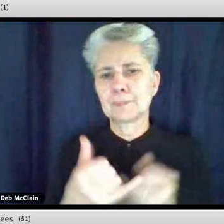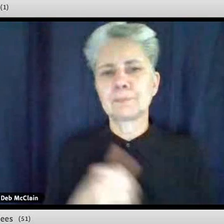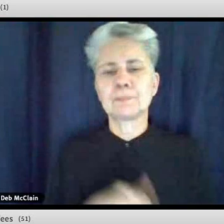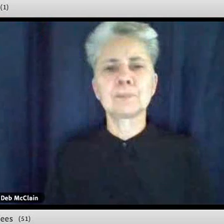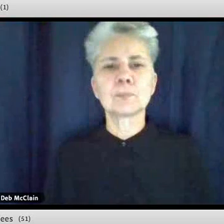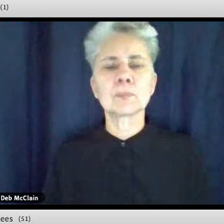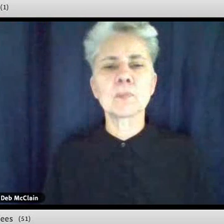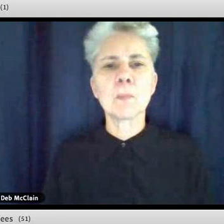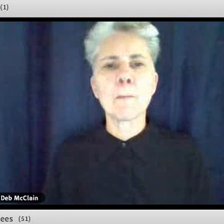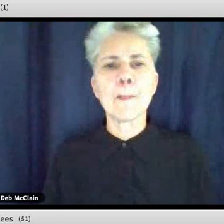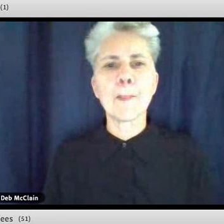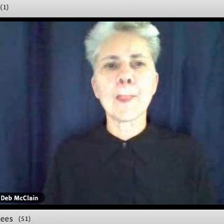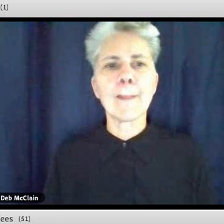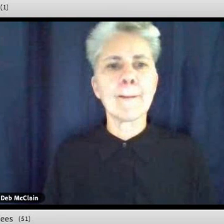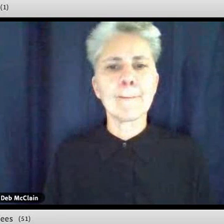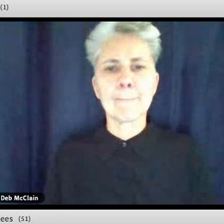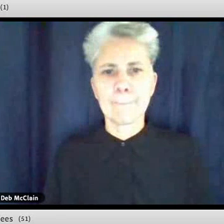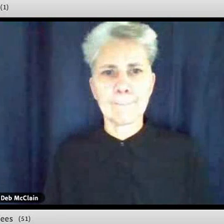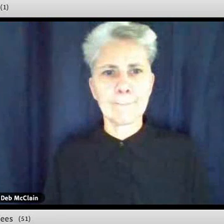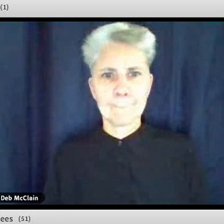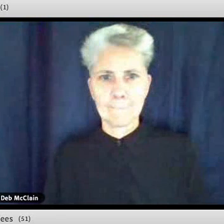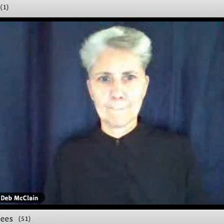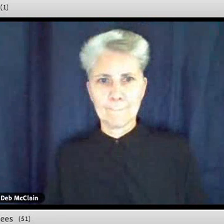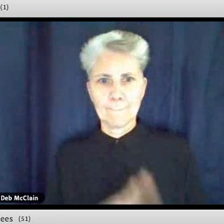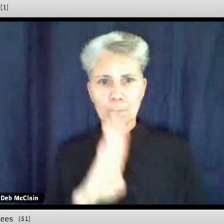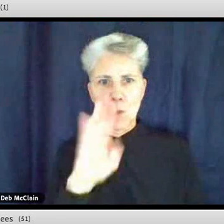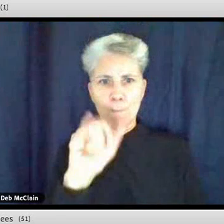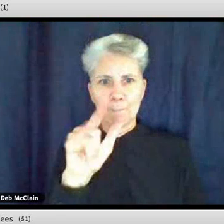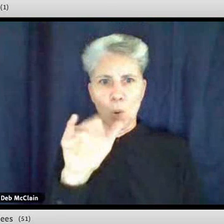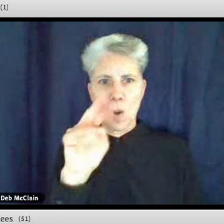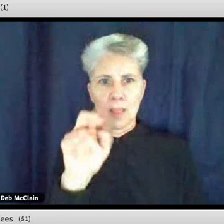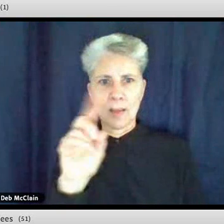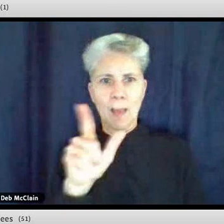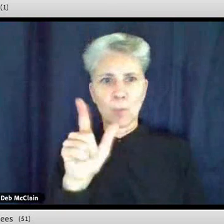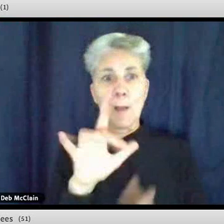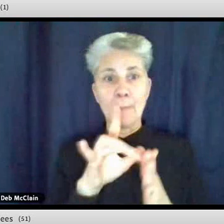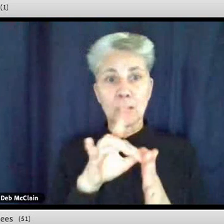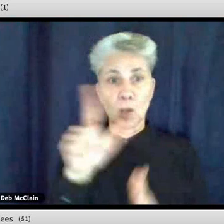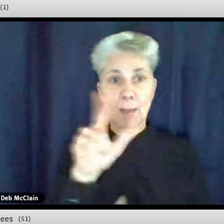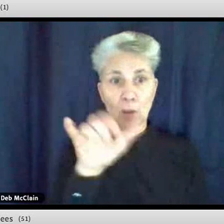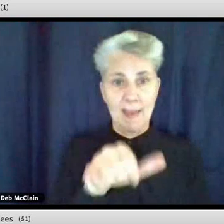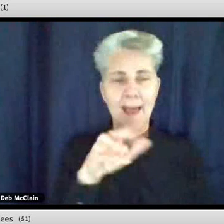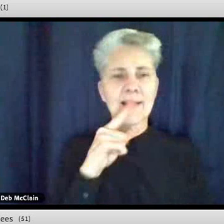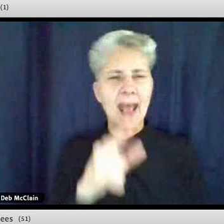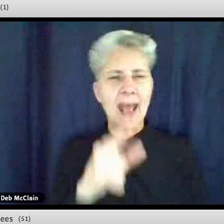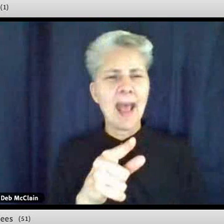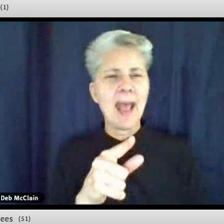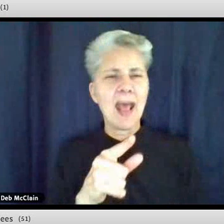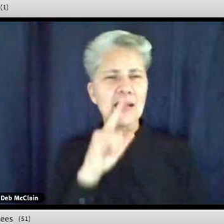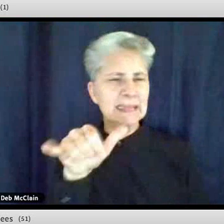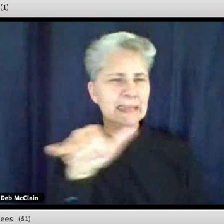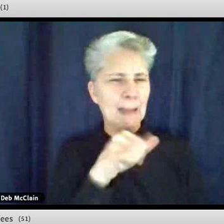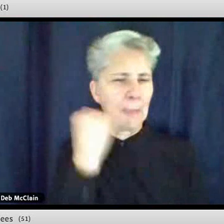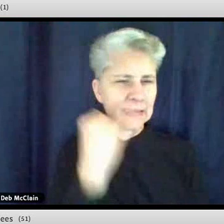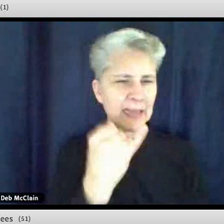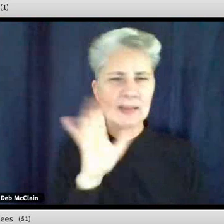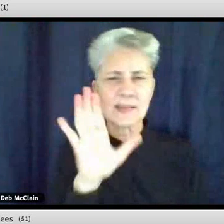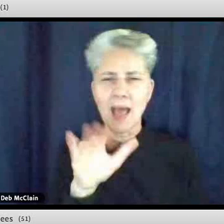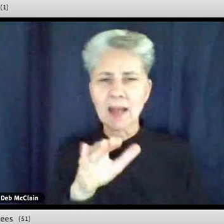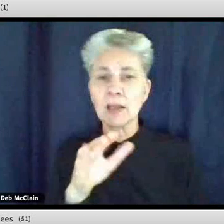And then one last one is the Borland Library. It's a medical library, and